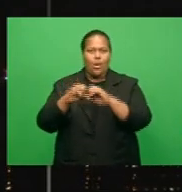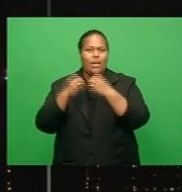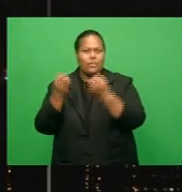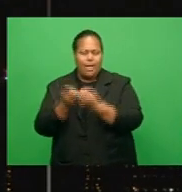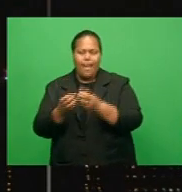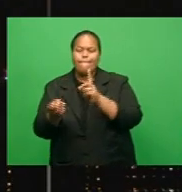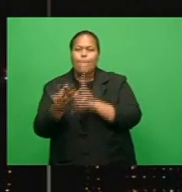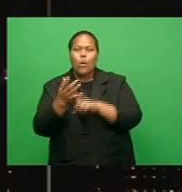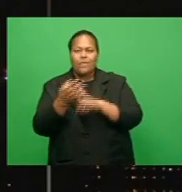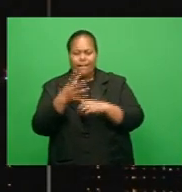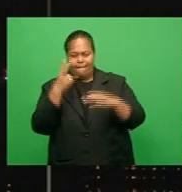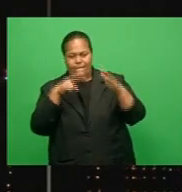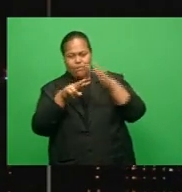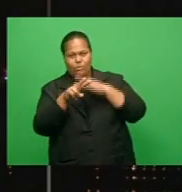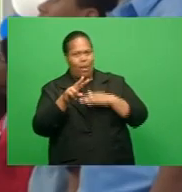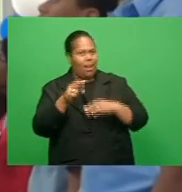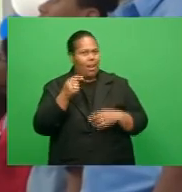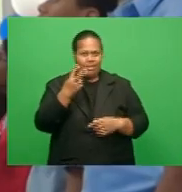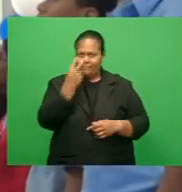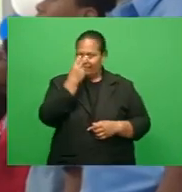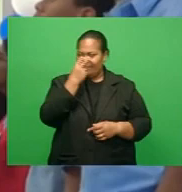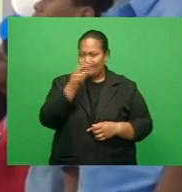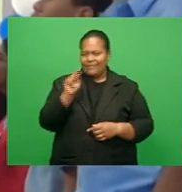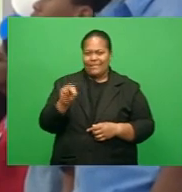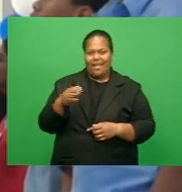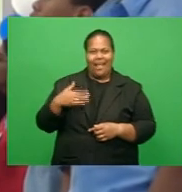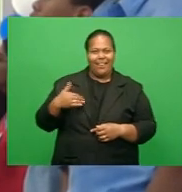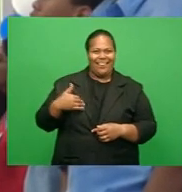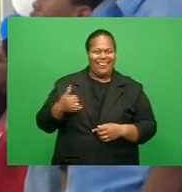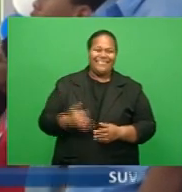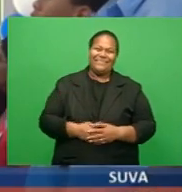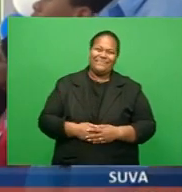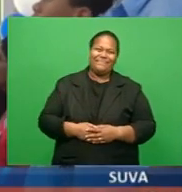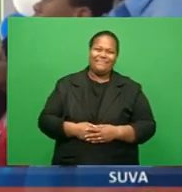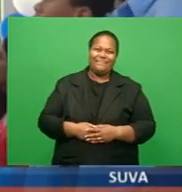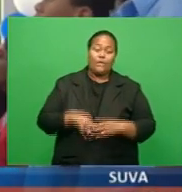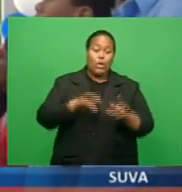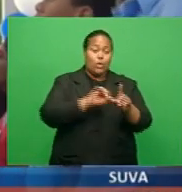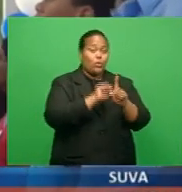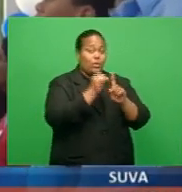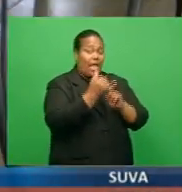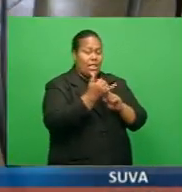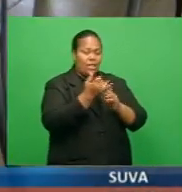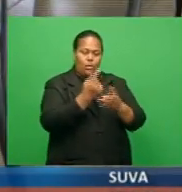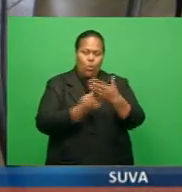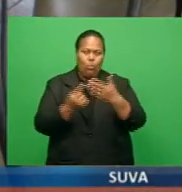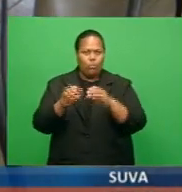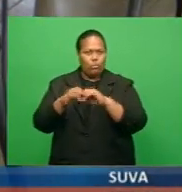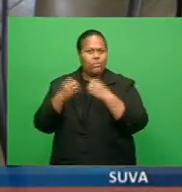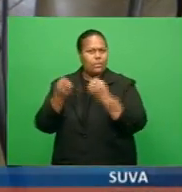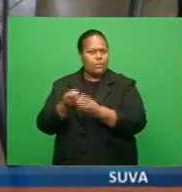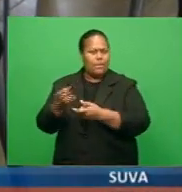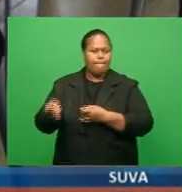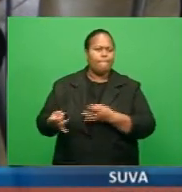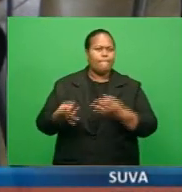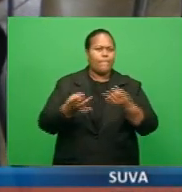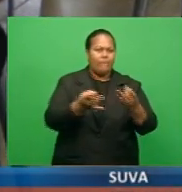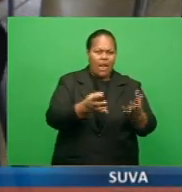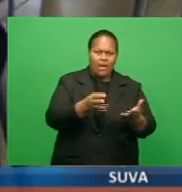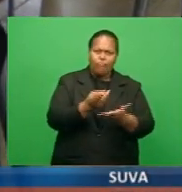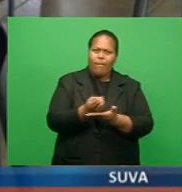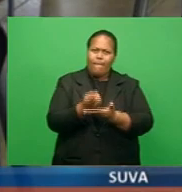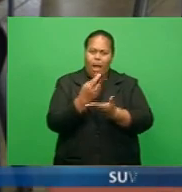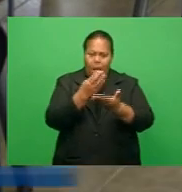health. Kelly Vadhala reports. The Society is the only organization providing